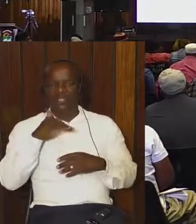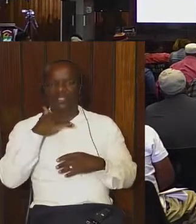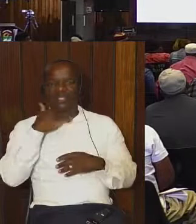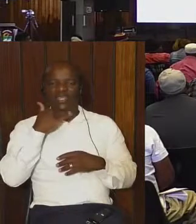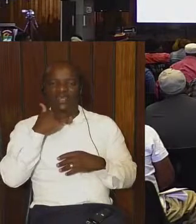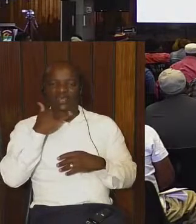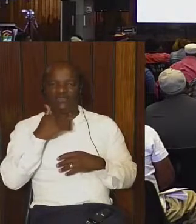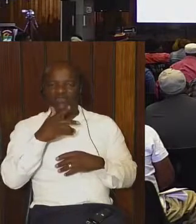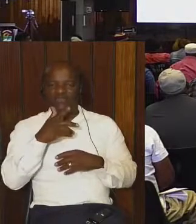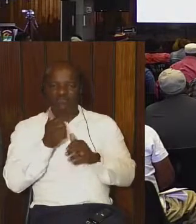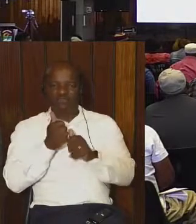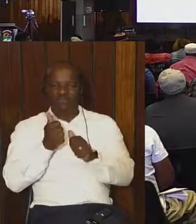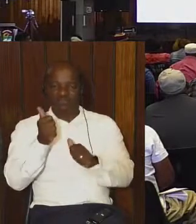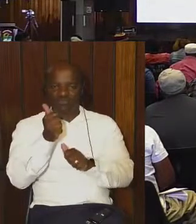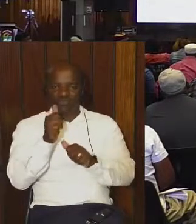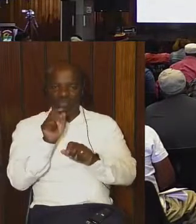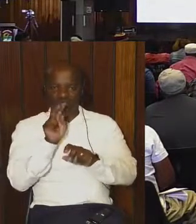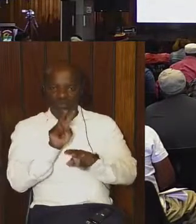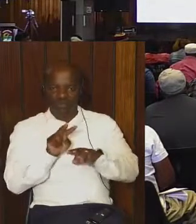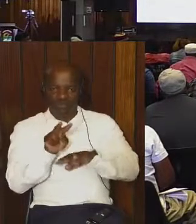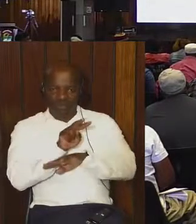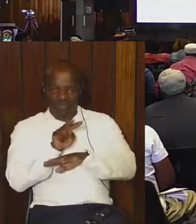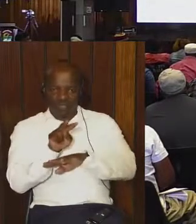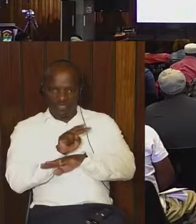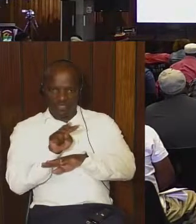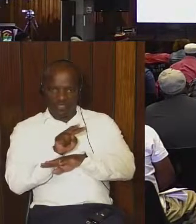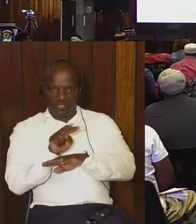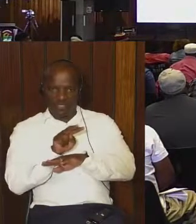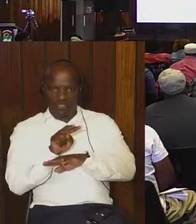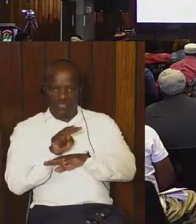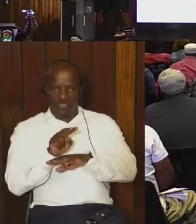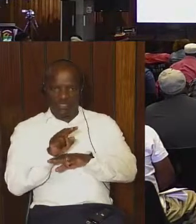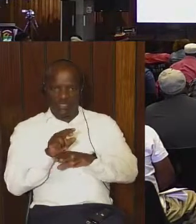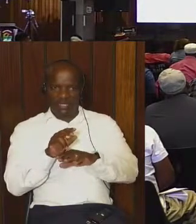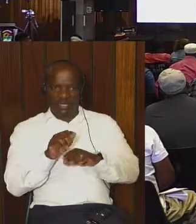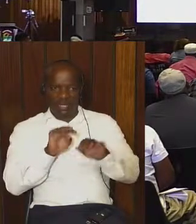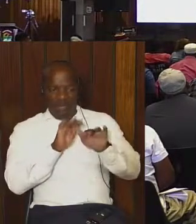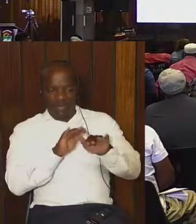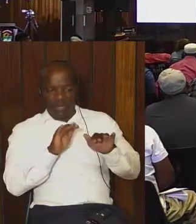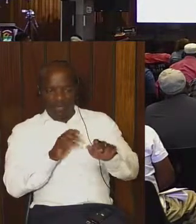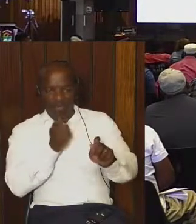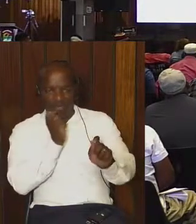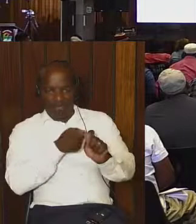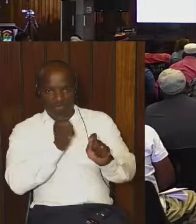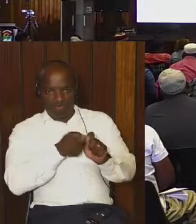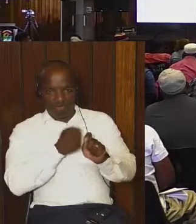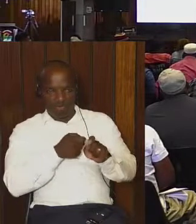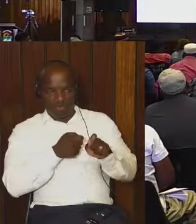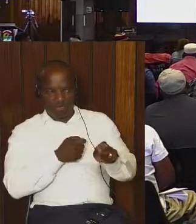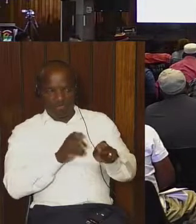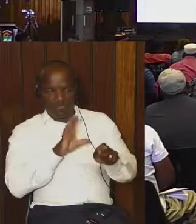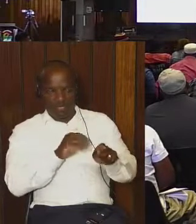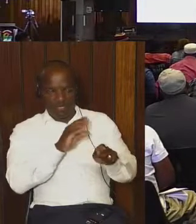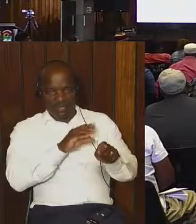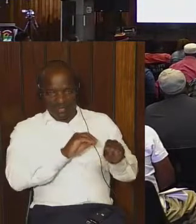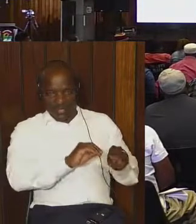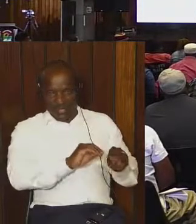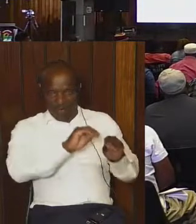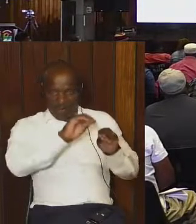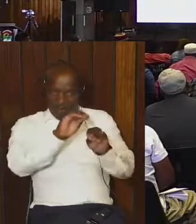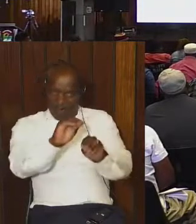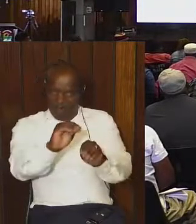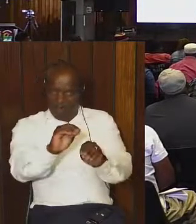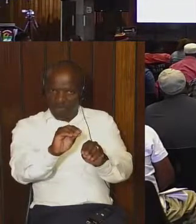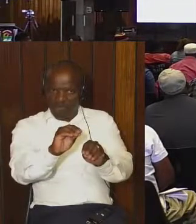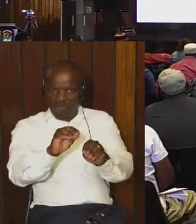your oversight, enough interest in the relocation of the people who are probably